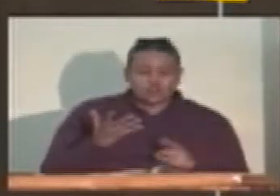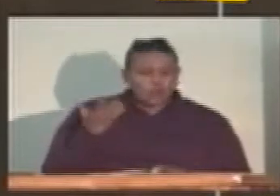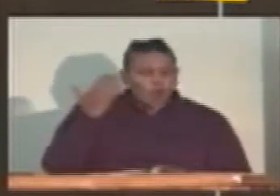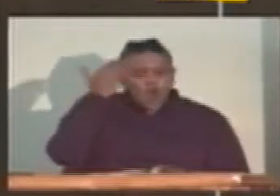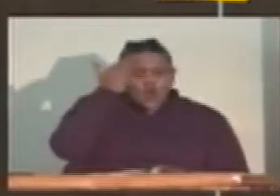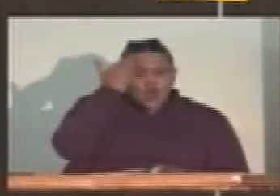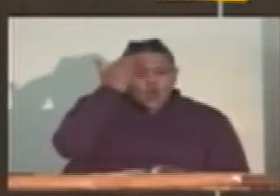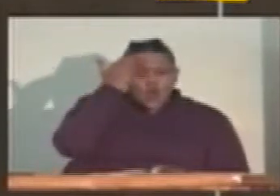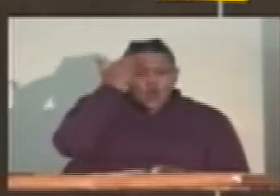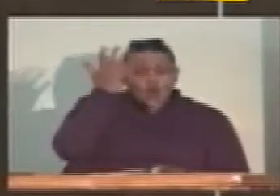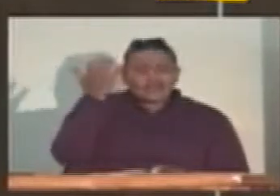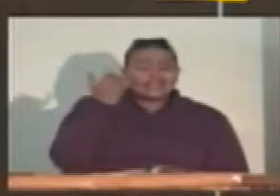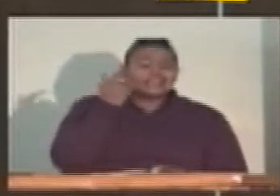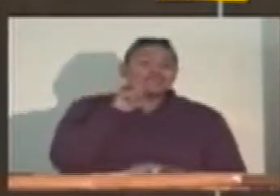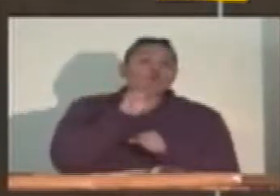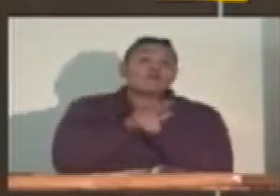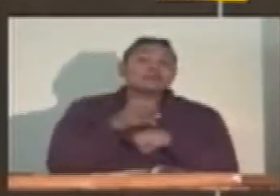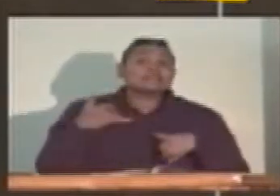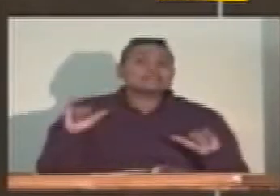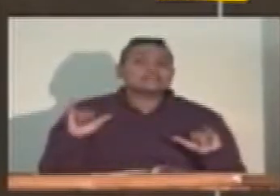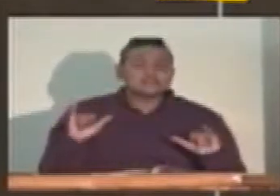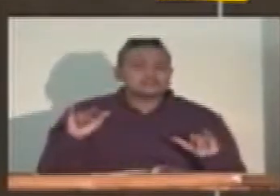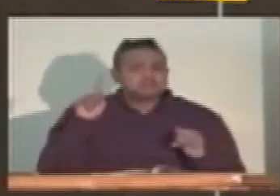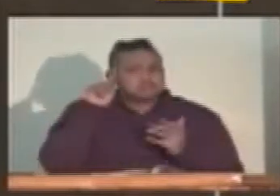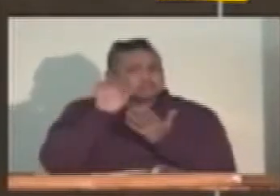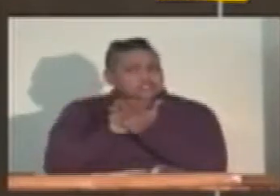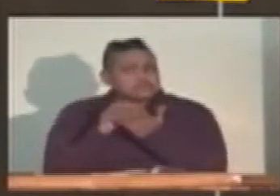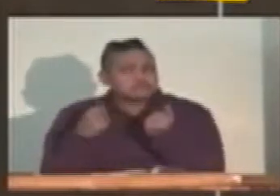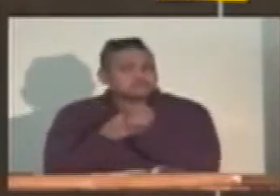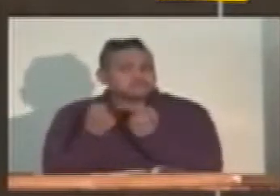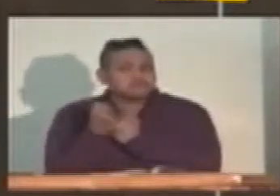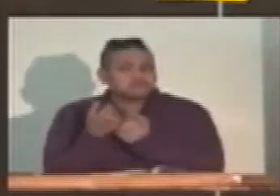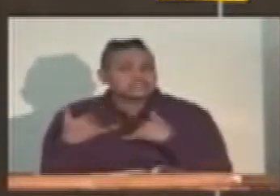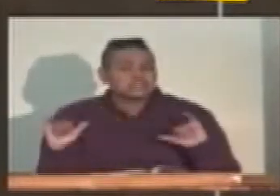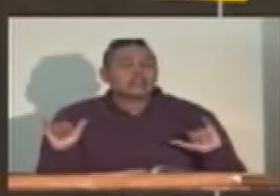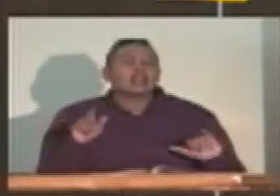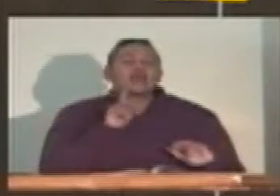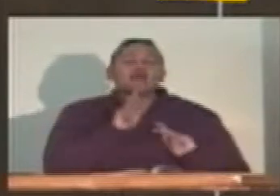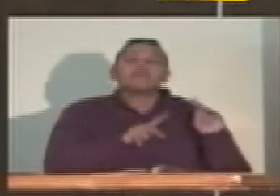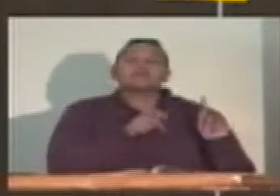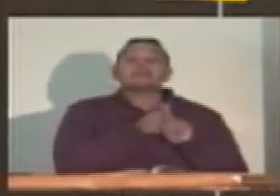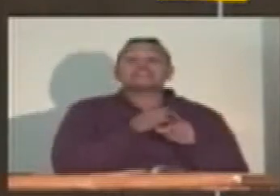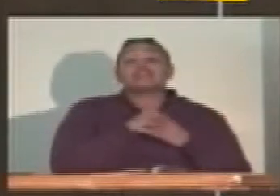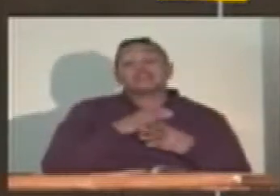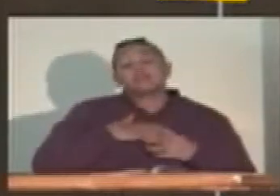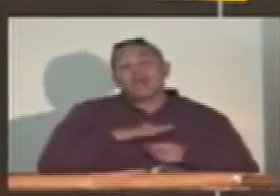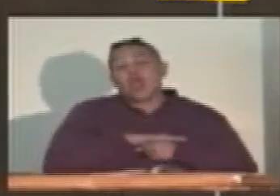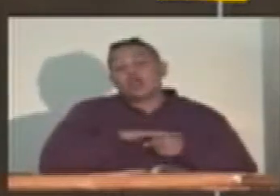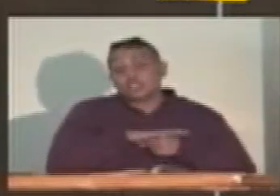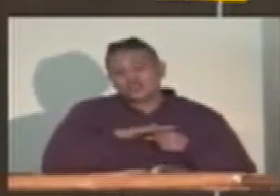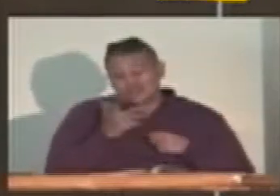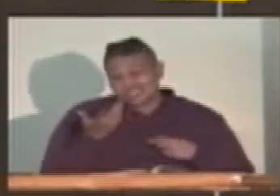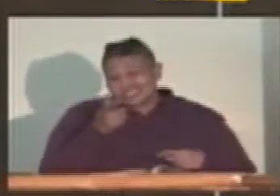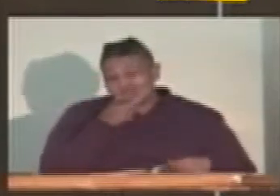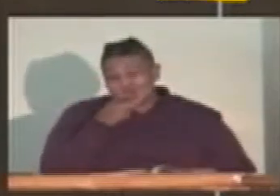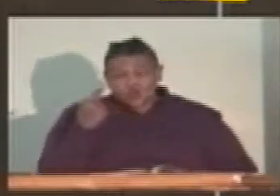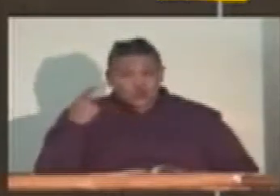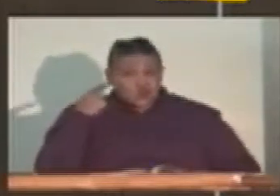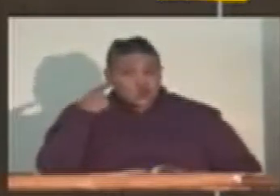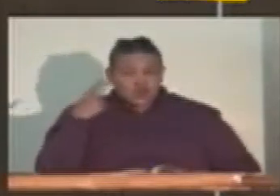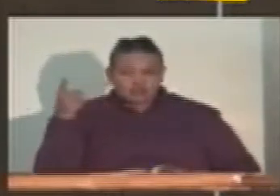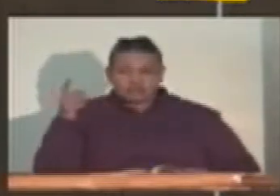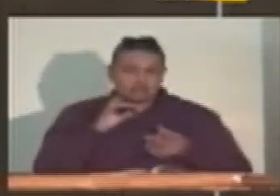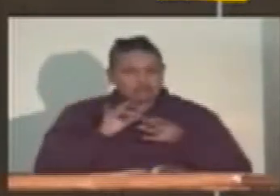know if the commitment still stands. There are people in my constituency